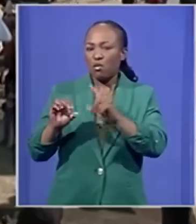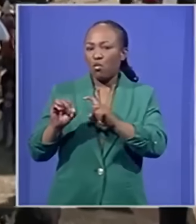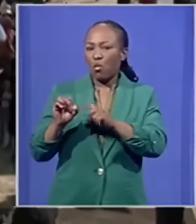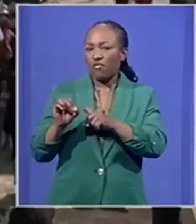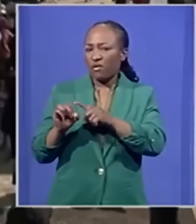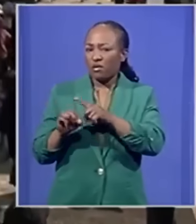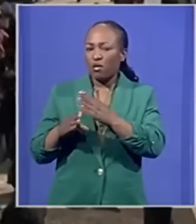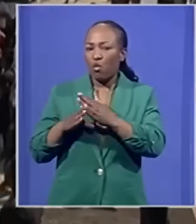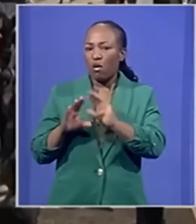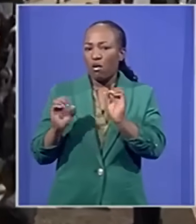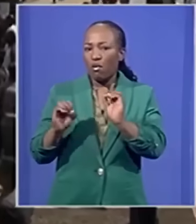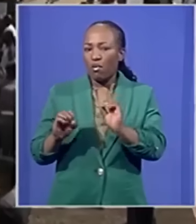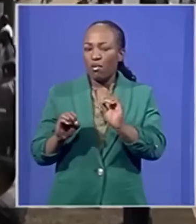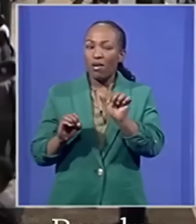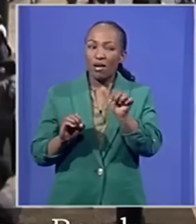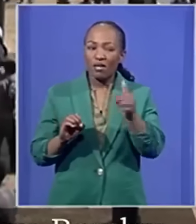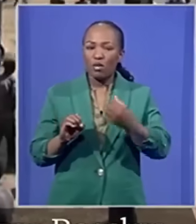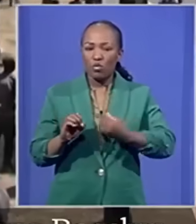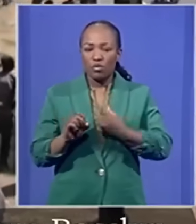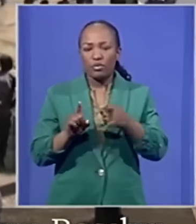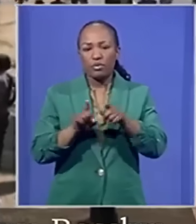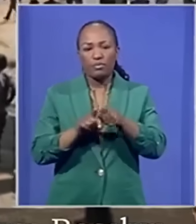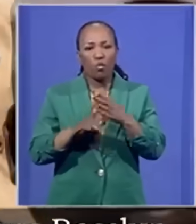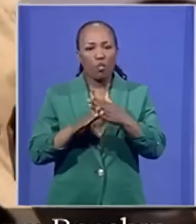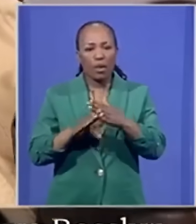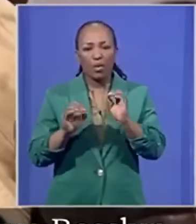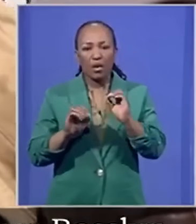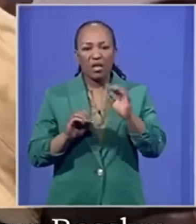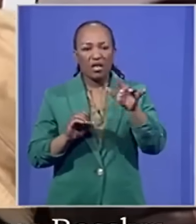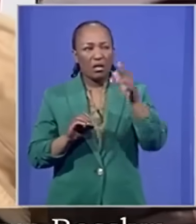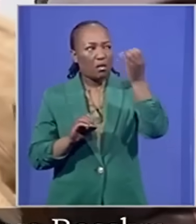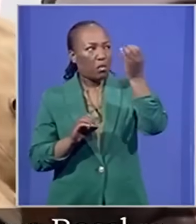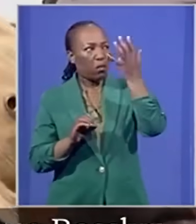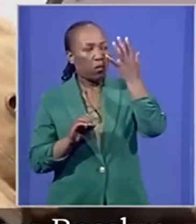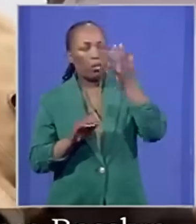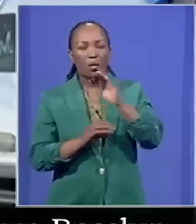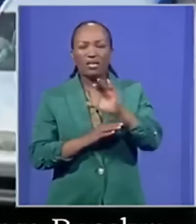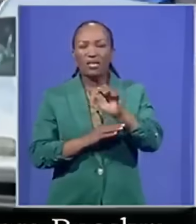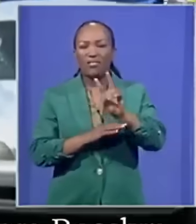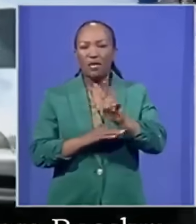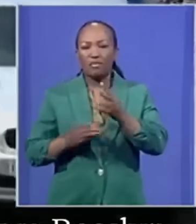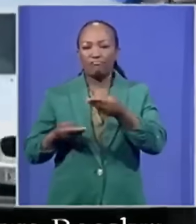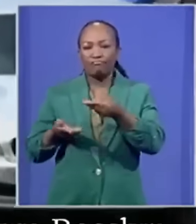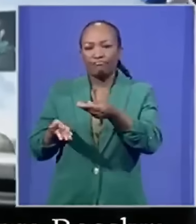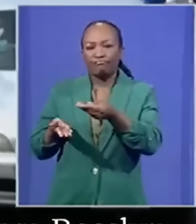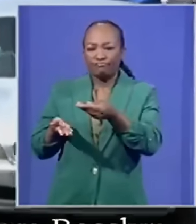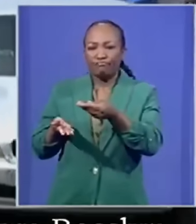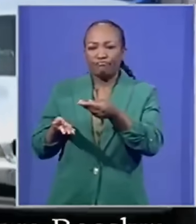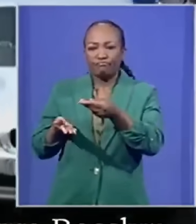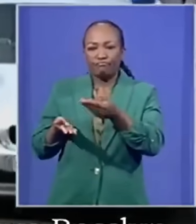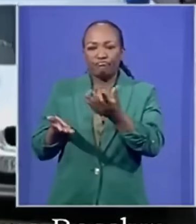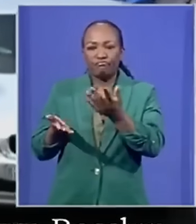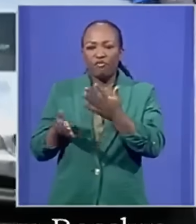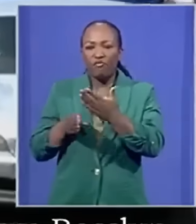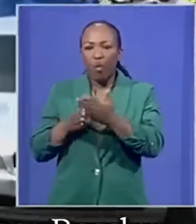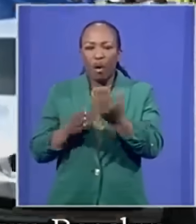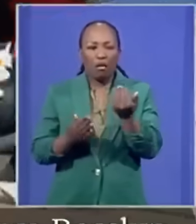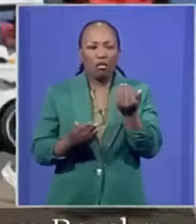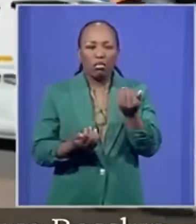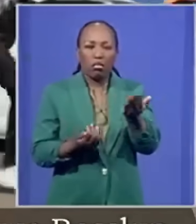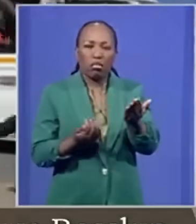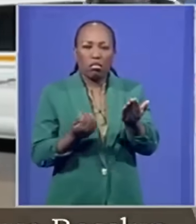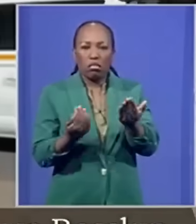wa bašwa ba le dikete ba ba raletseng mogote wa letsatsi ba tshotse di-CV tsa bone go dira ditshupetso kgatlhanong le ditlamo tsa